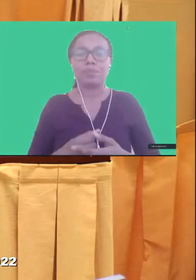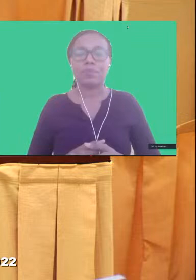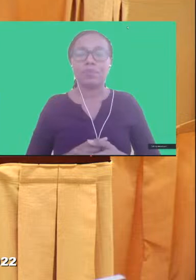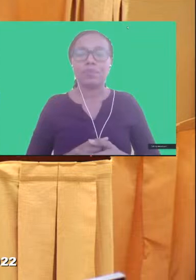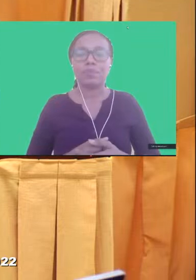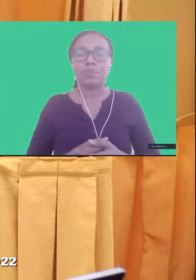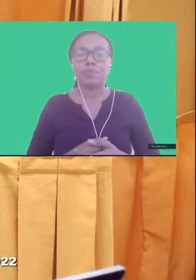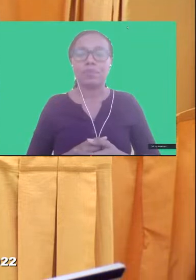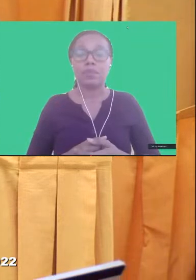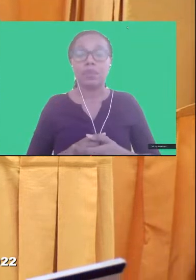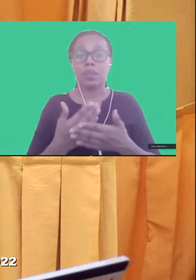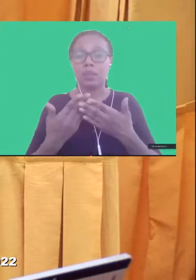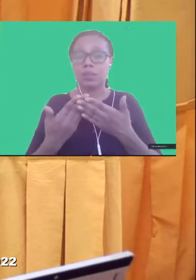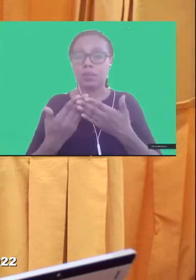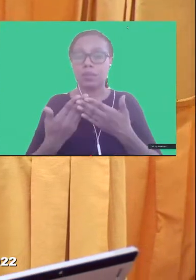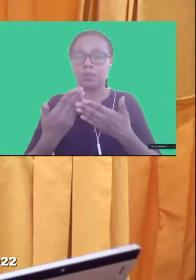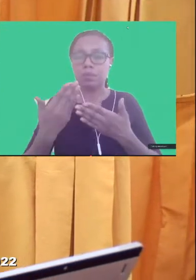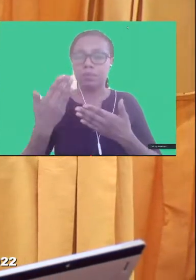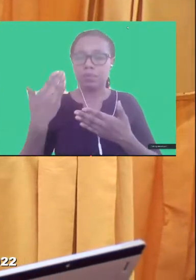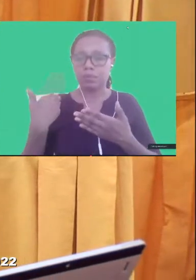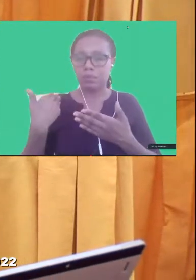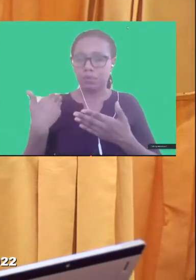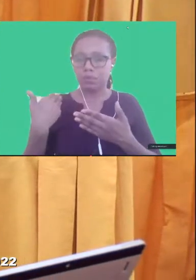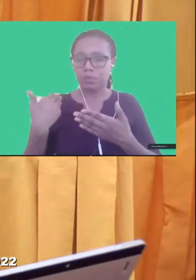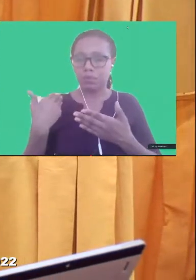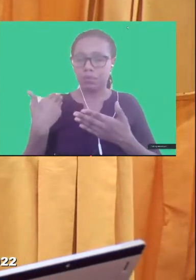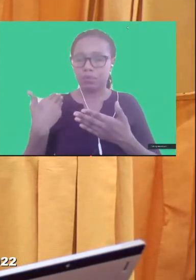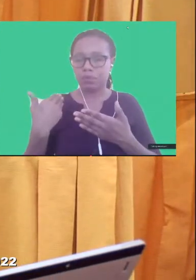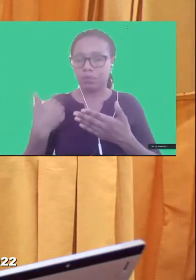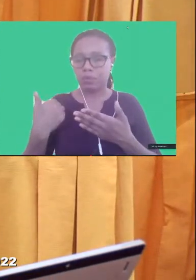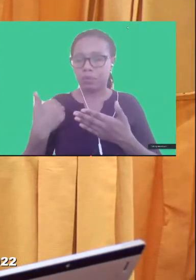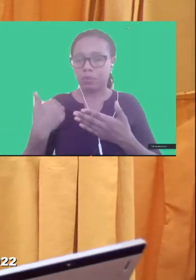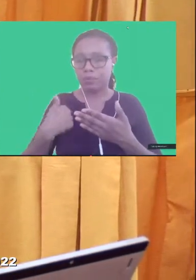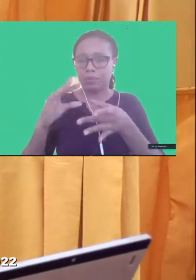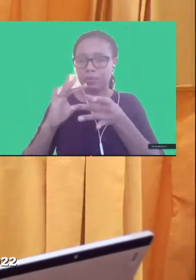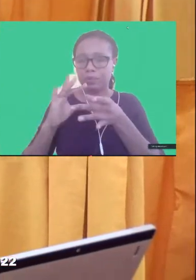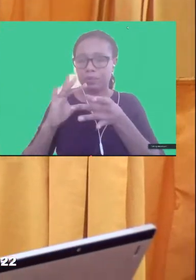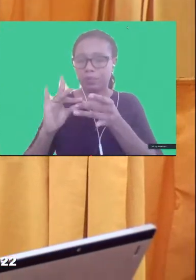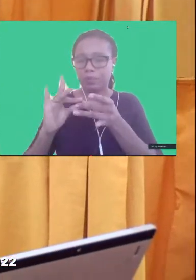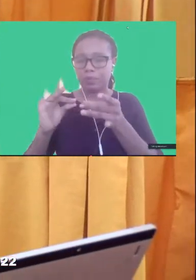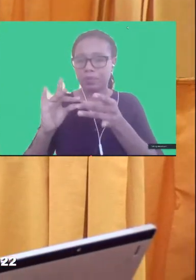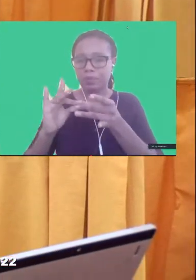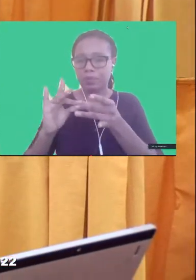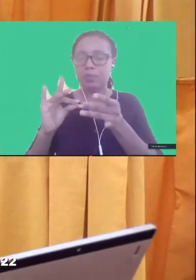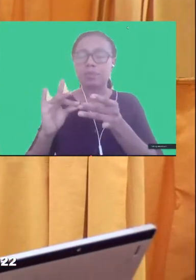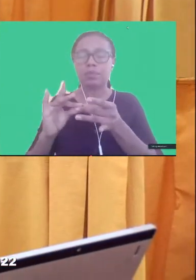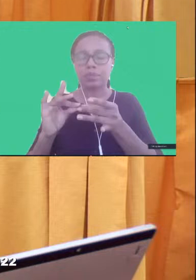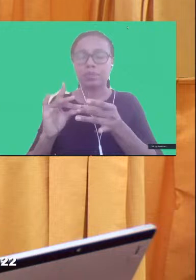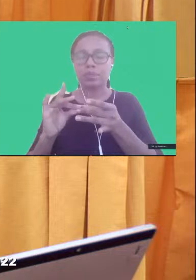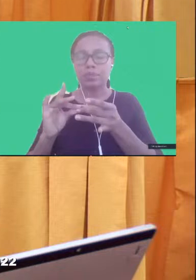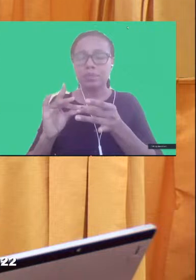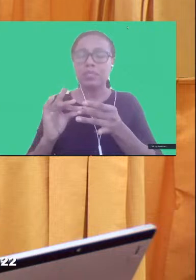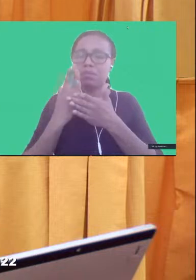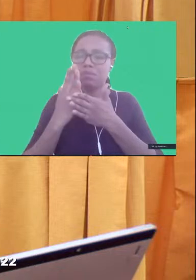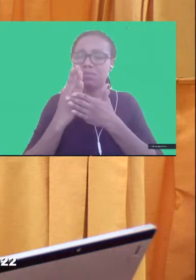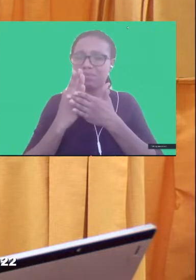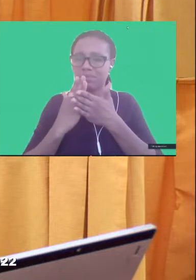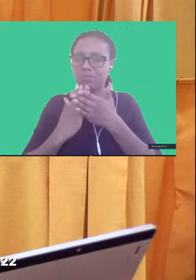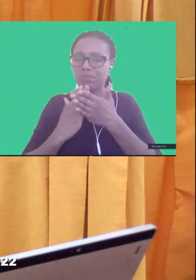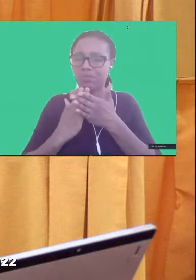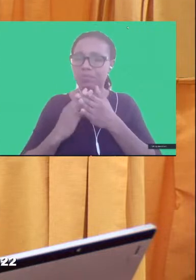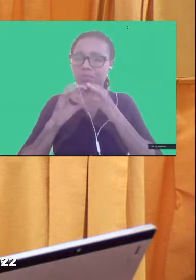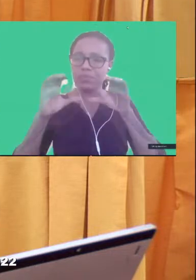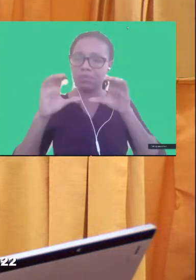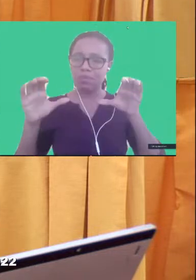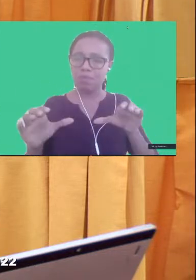presentation, I spoke about some of the activities that the ministry needed to undertake to build